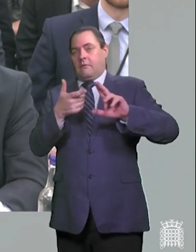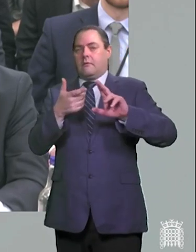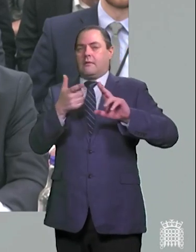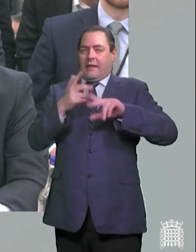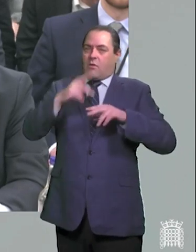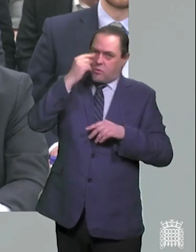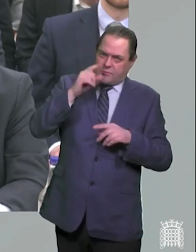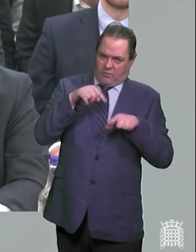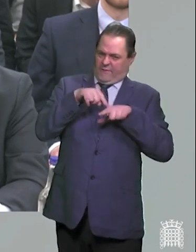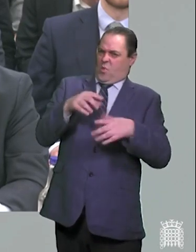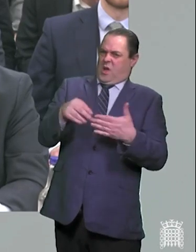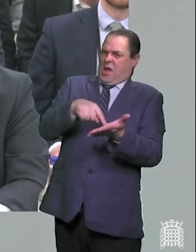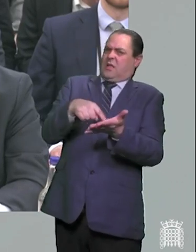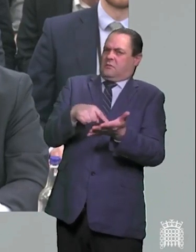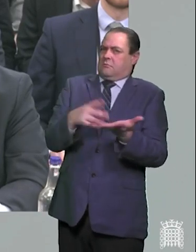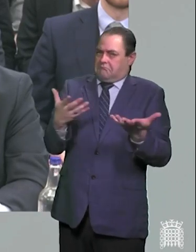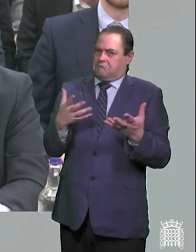specified in the guidance.